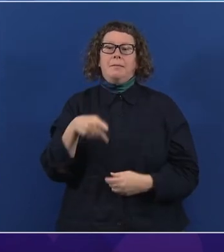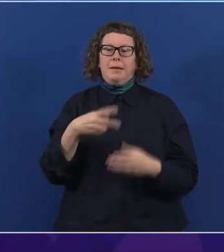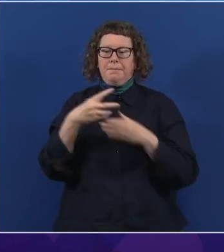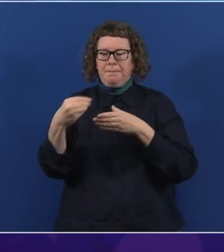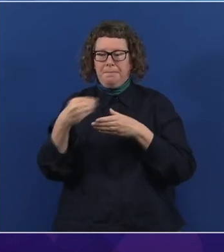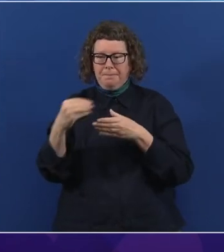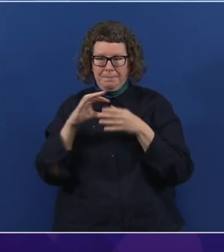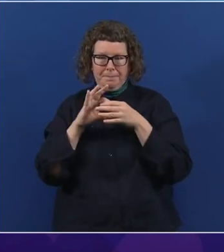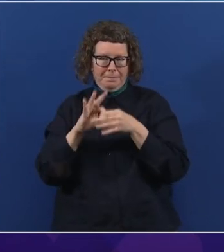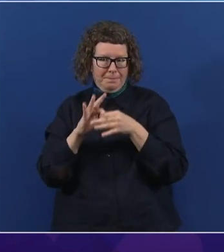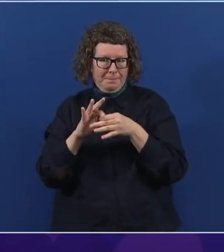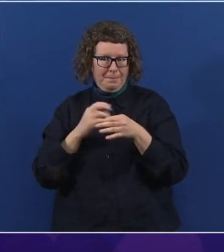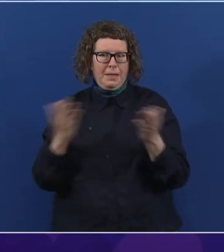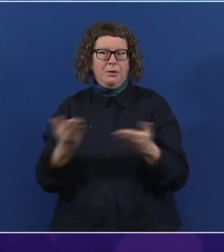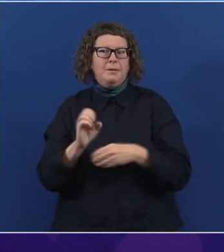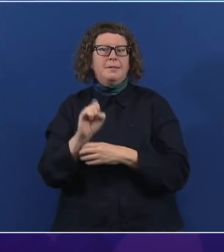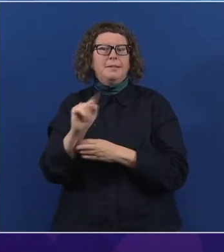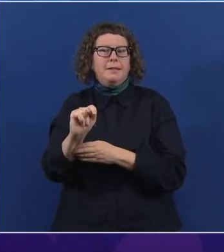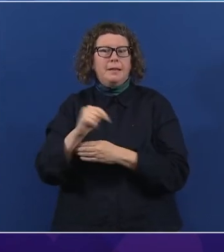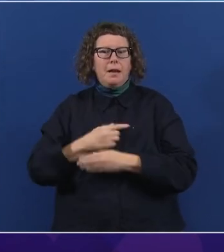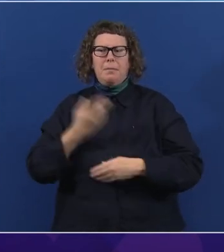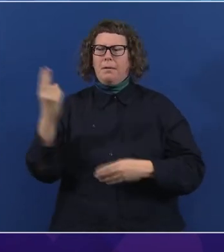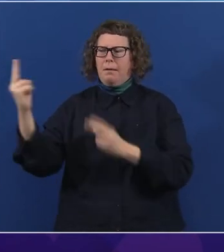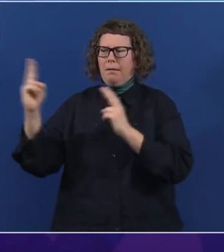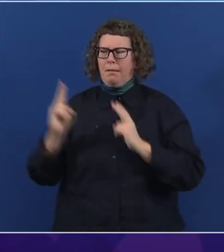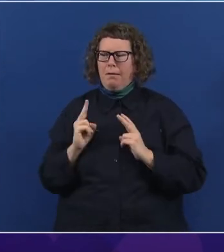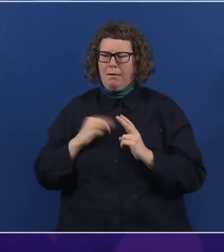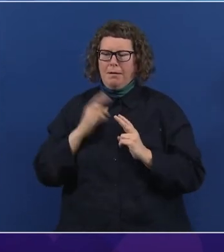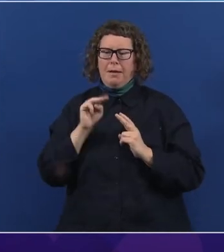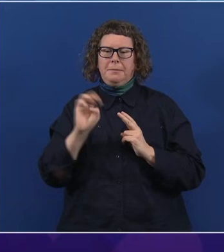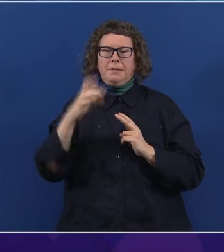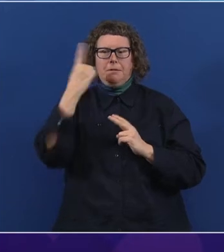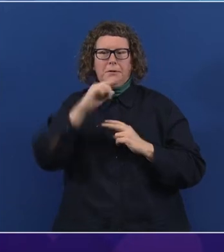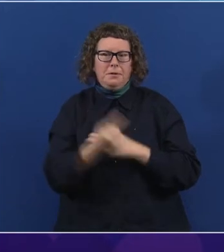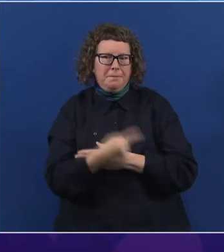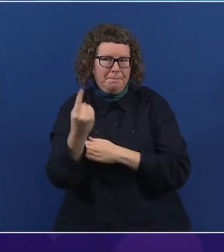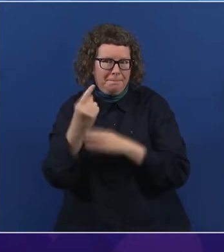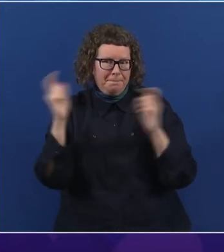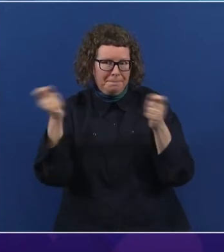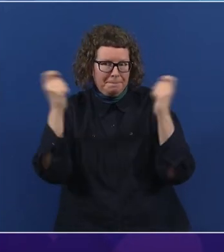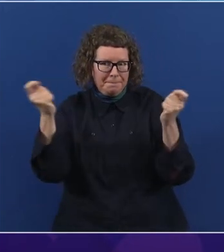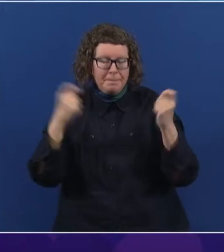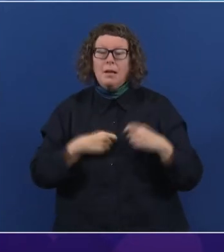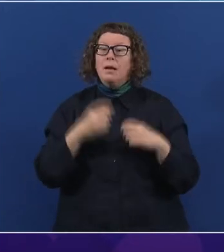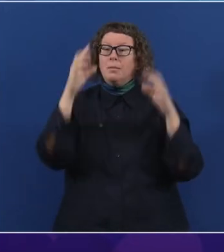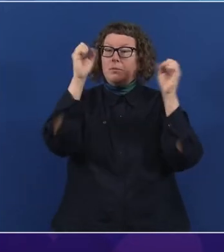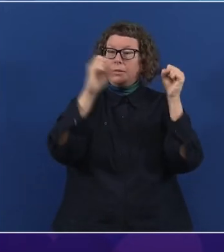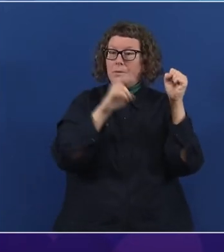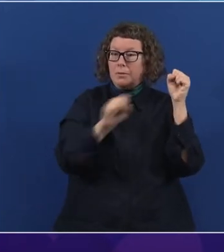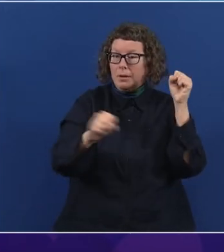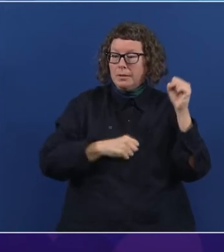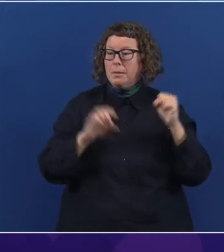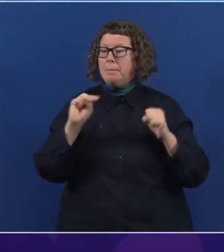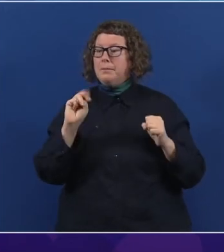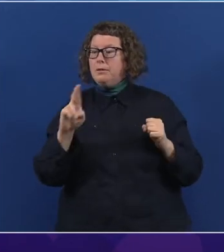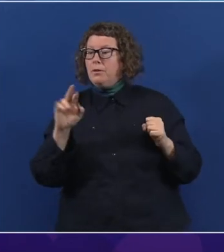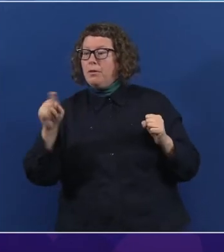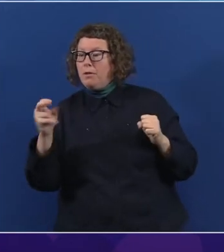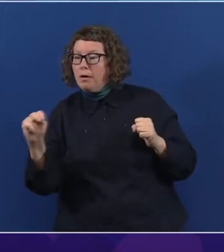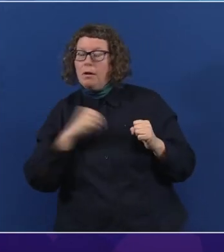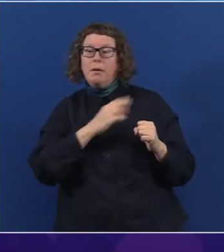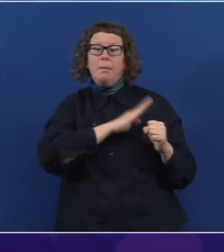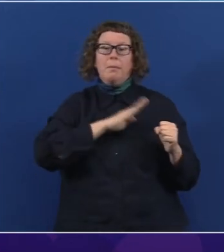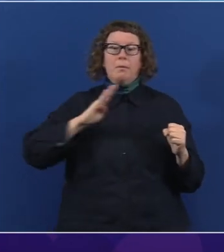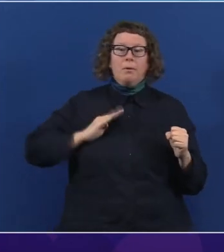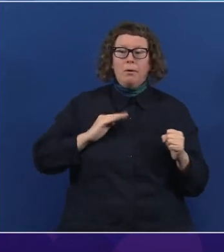External Relations at SAIT’s, and I'm honored to be the MC for today's ceremony. President Ross, Mr. Thon, board